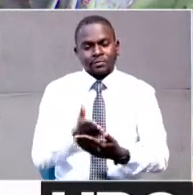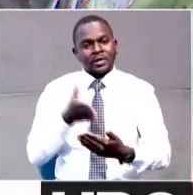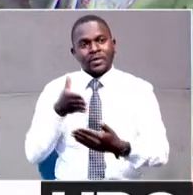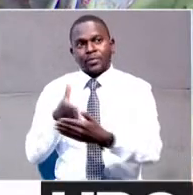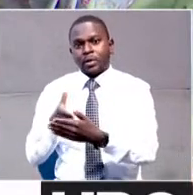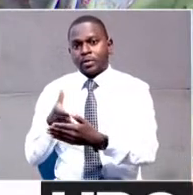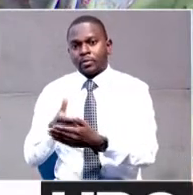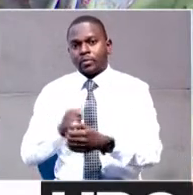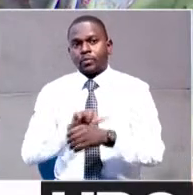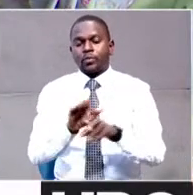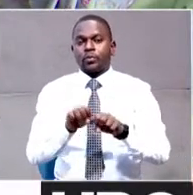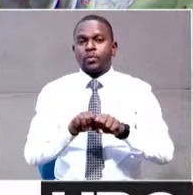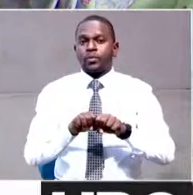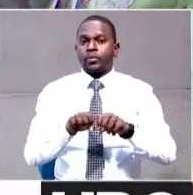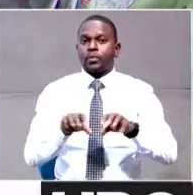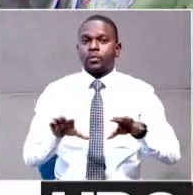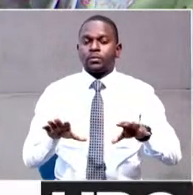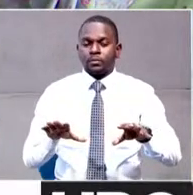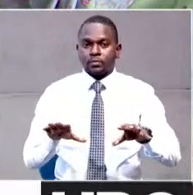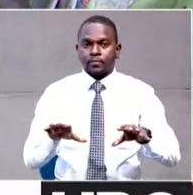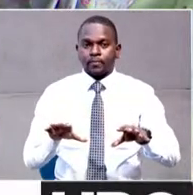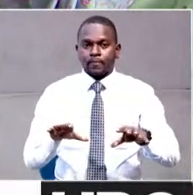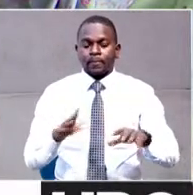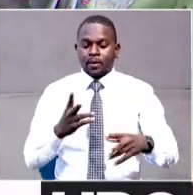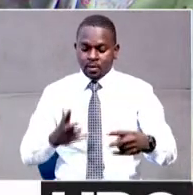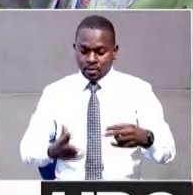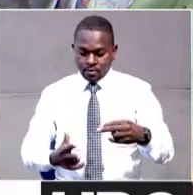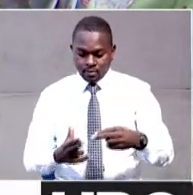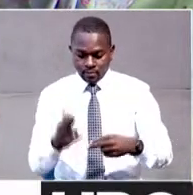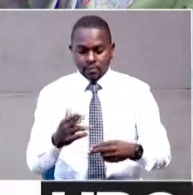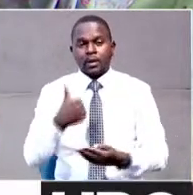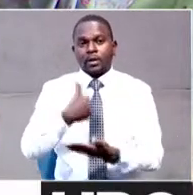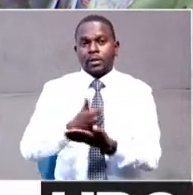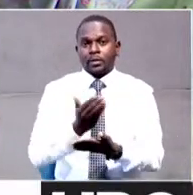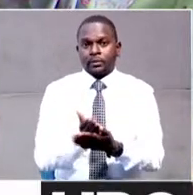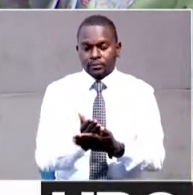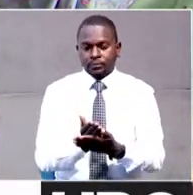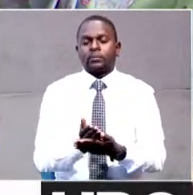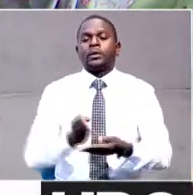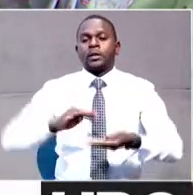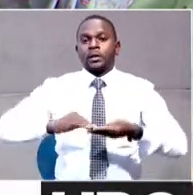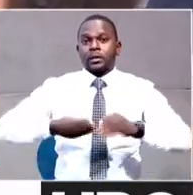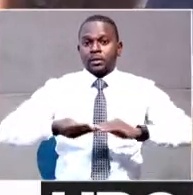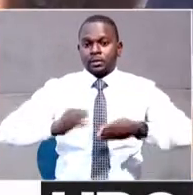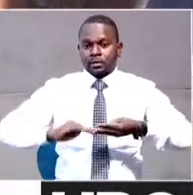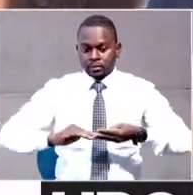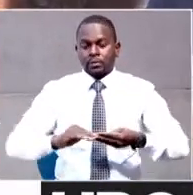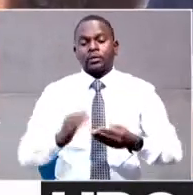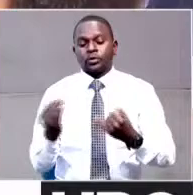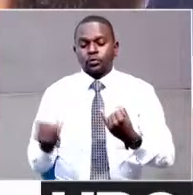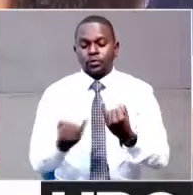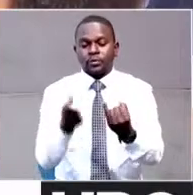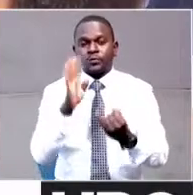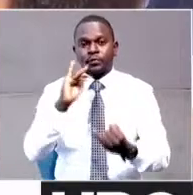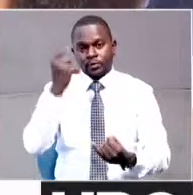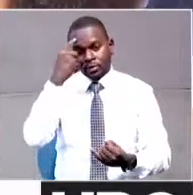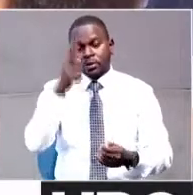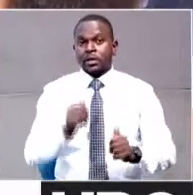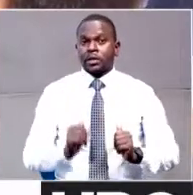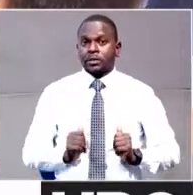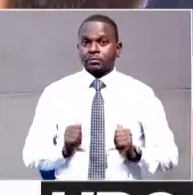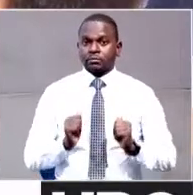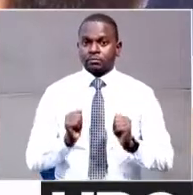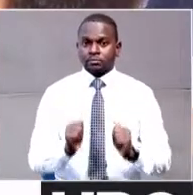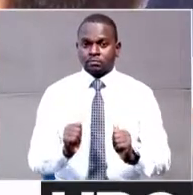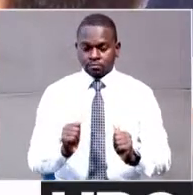hit by the COVID-19 pandemic. At the launch, sector players received assurance from government that tourism is